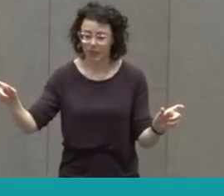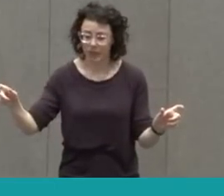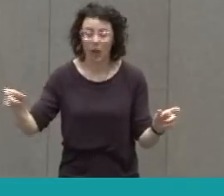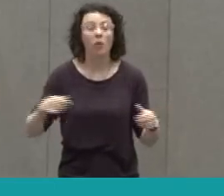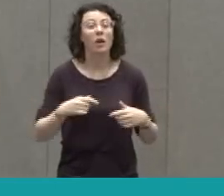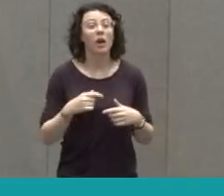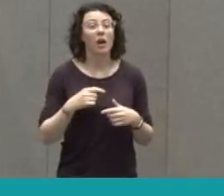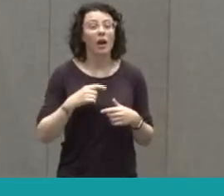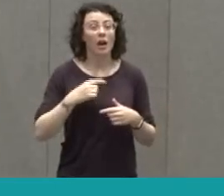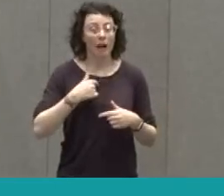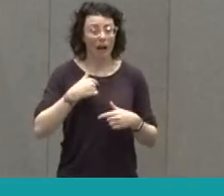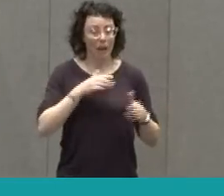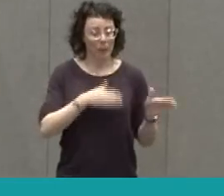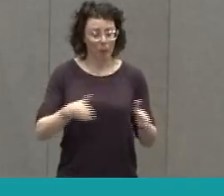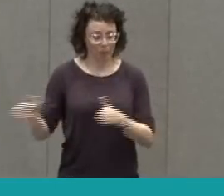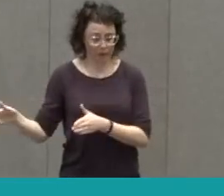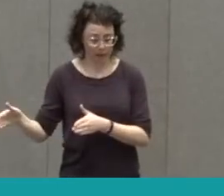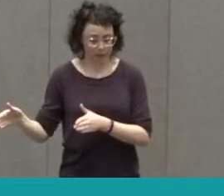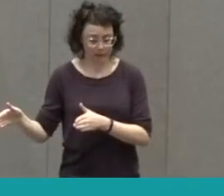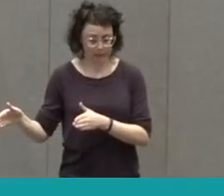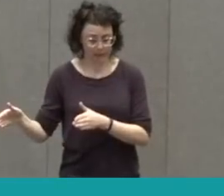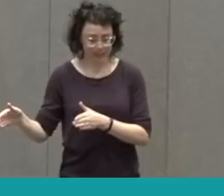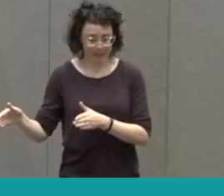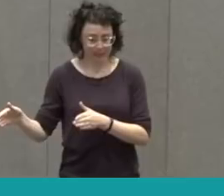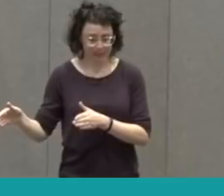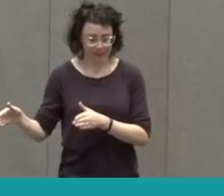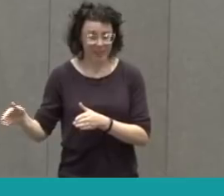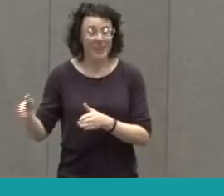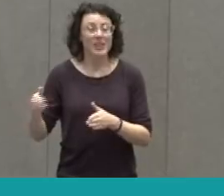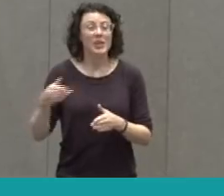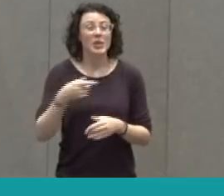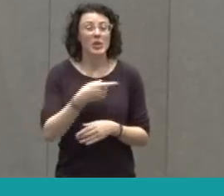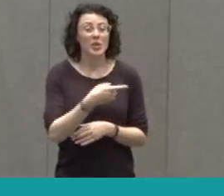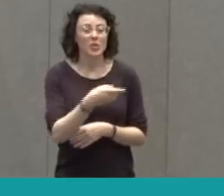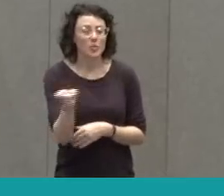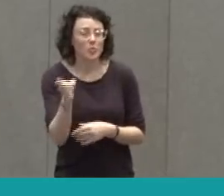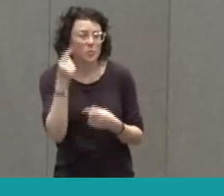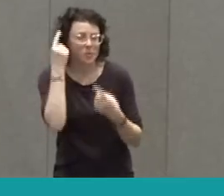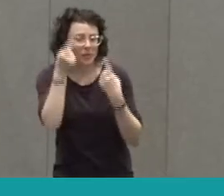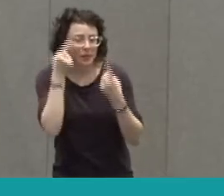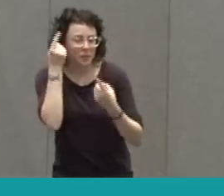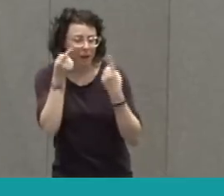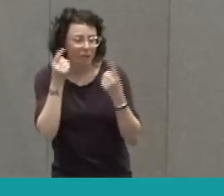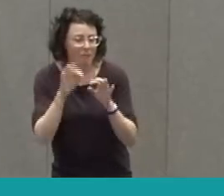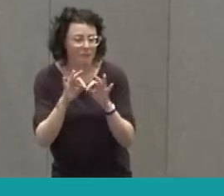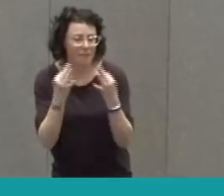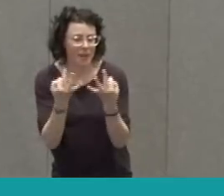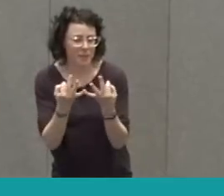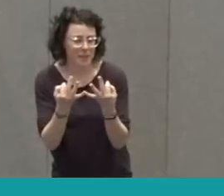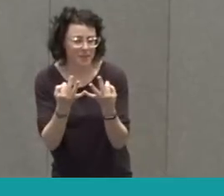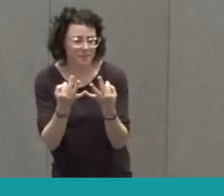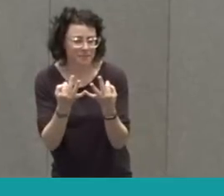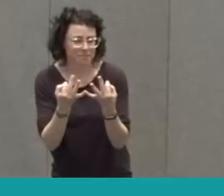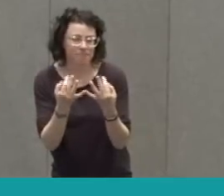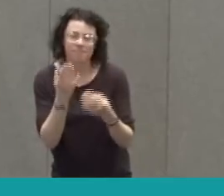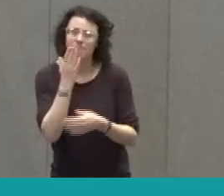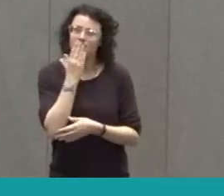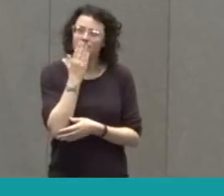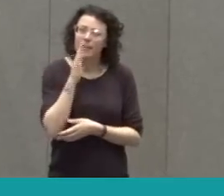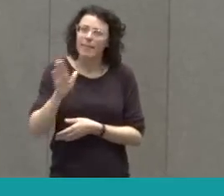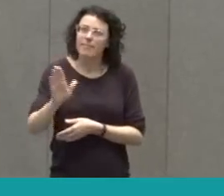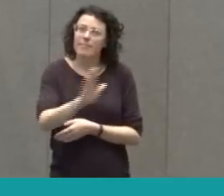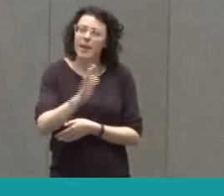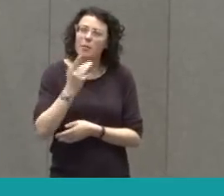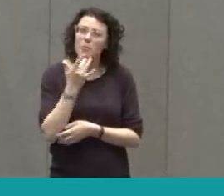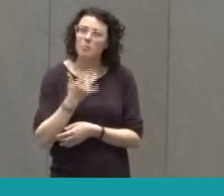birthdays, and if you have anybody that you know who has a birthday close to you, or if